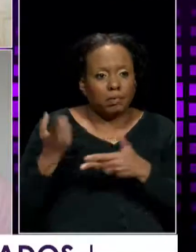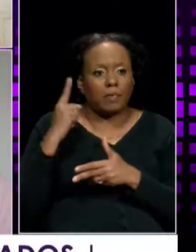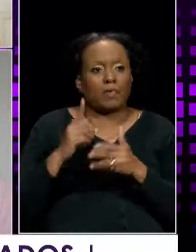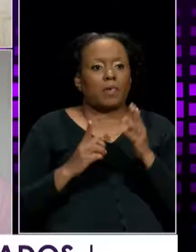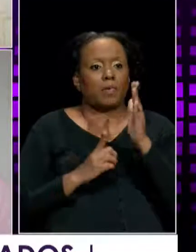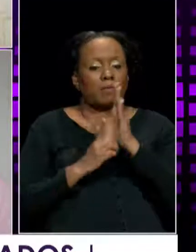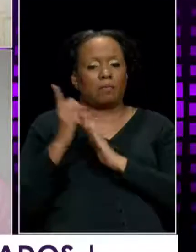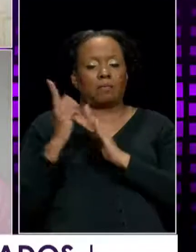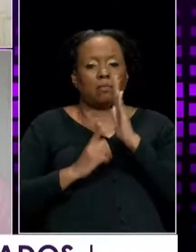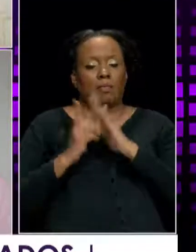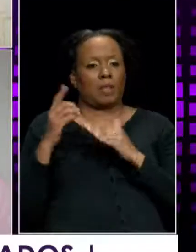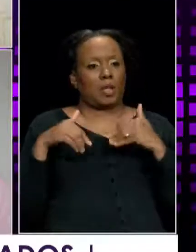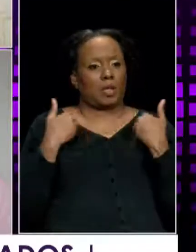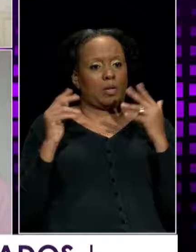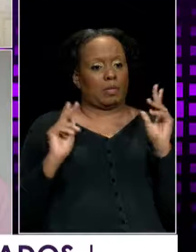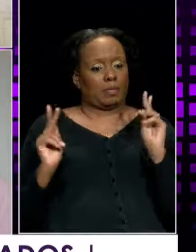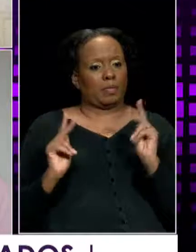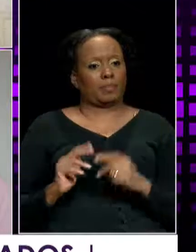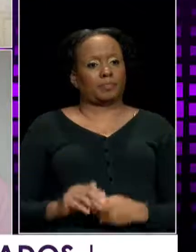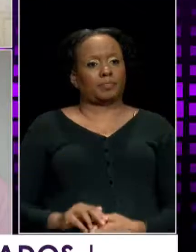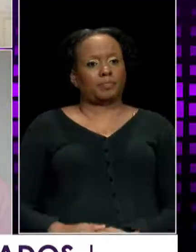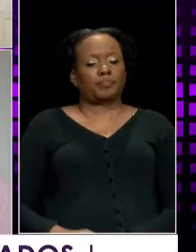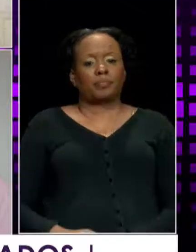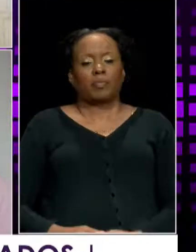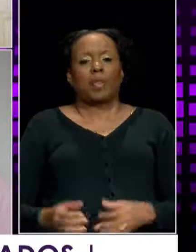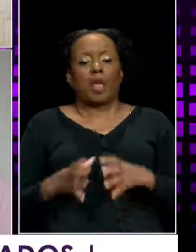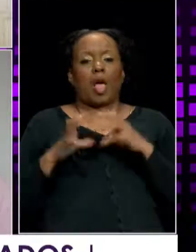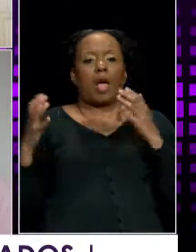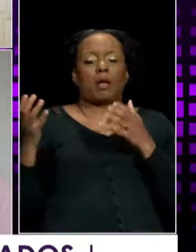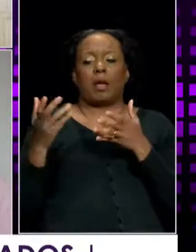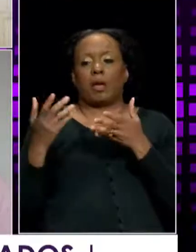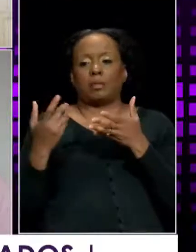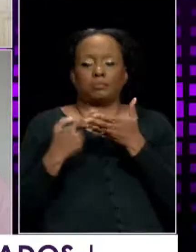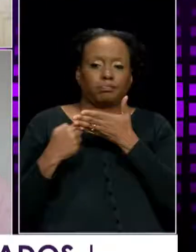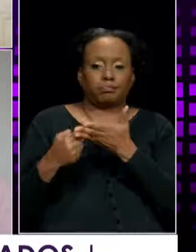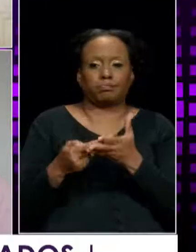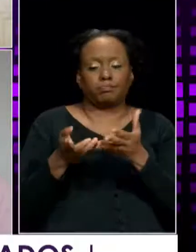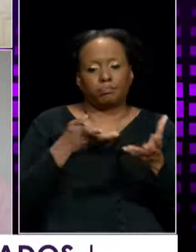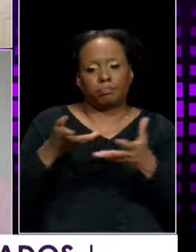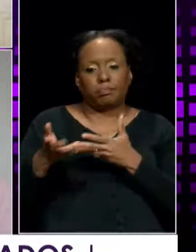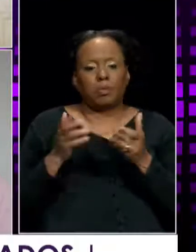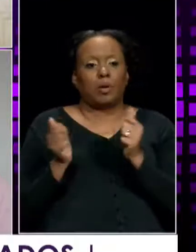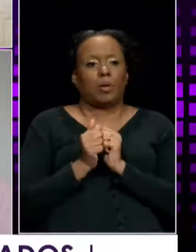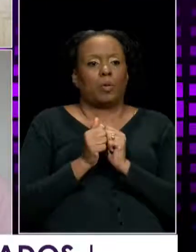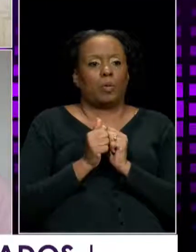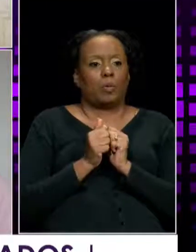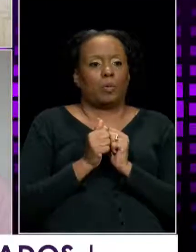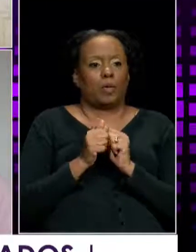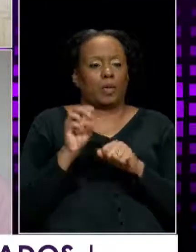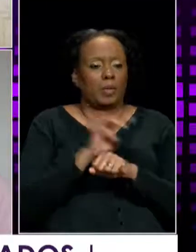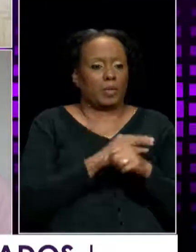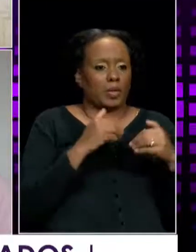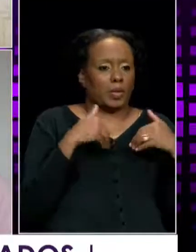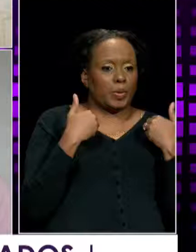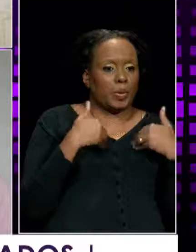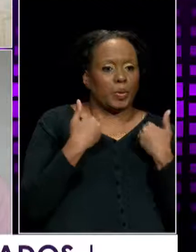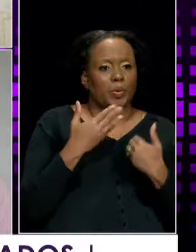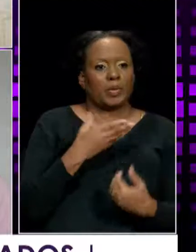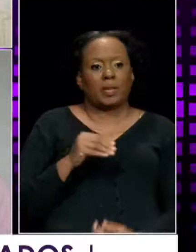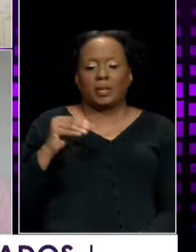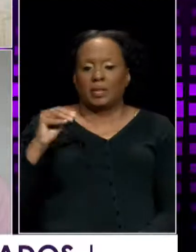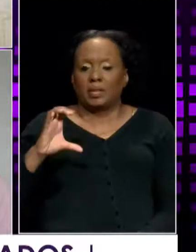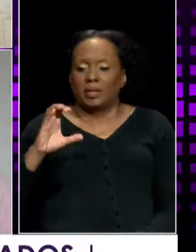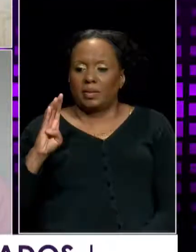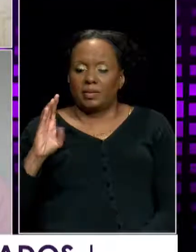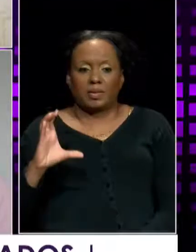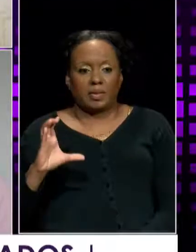of young persons. This collaboration between the Division of Youth Affairs and CBC Barbados is for